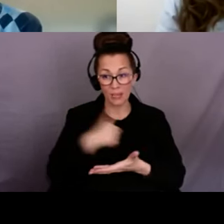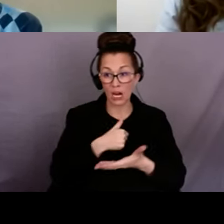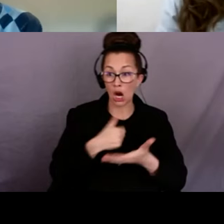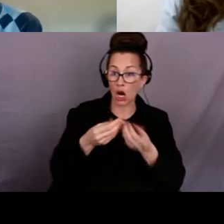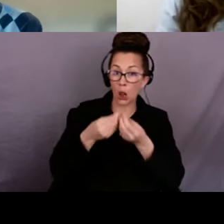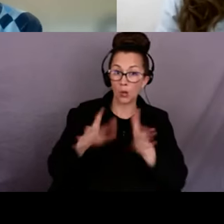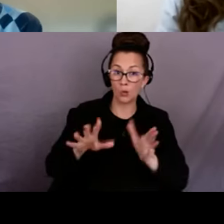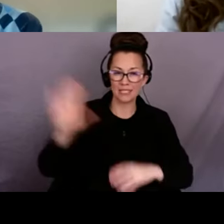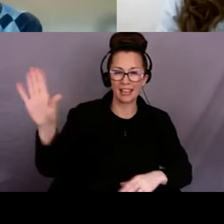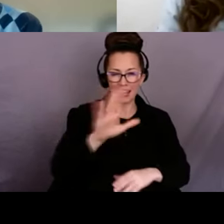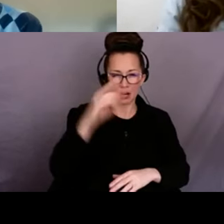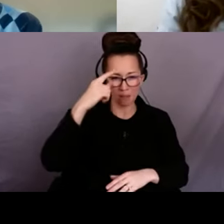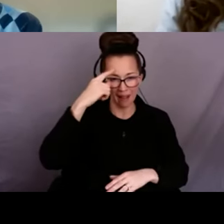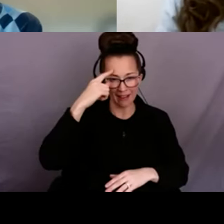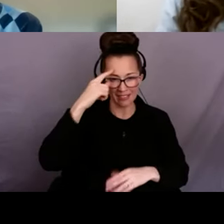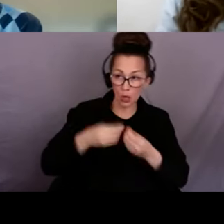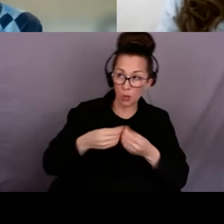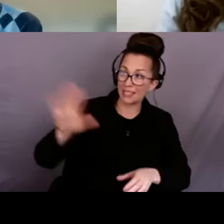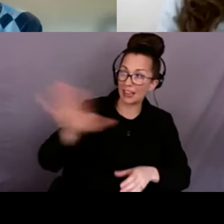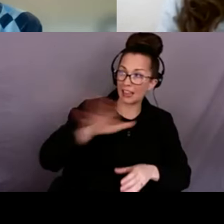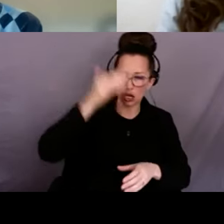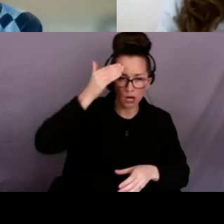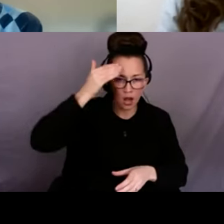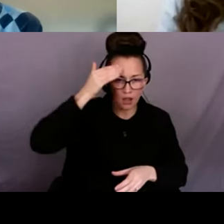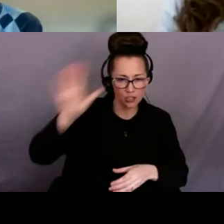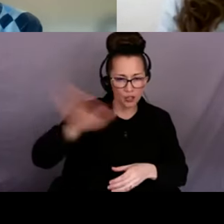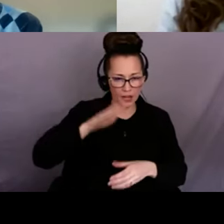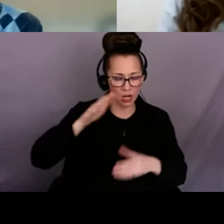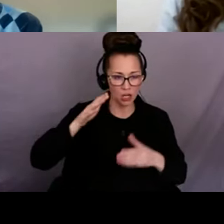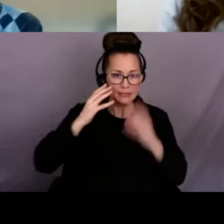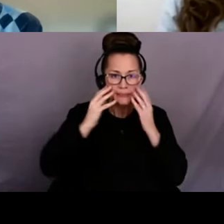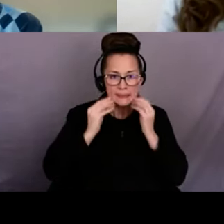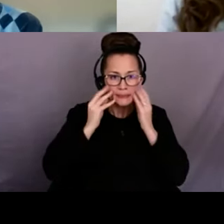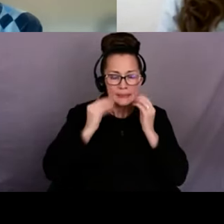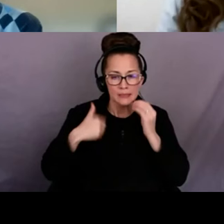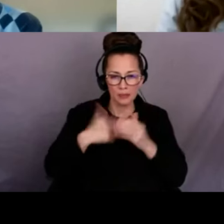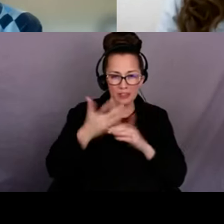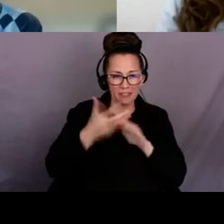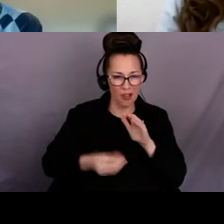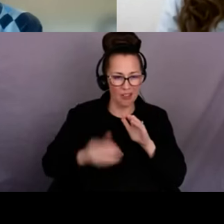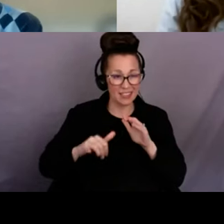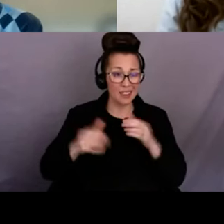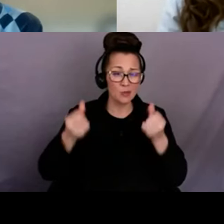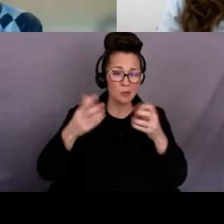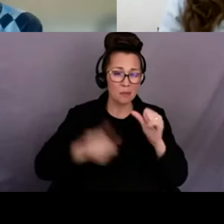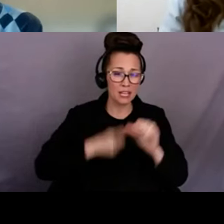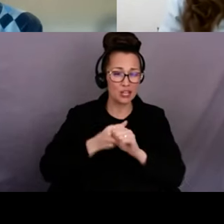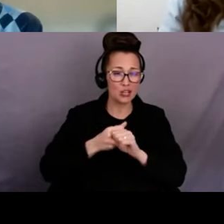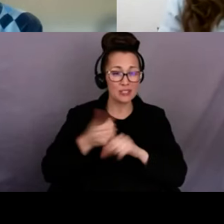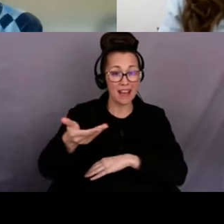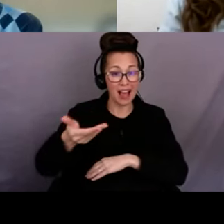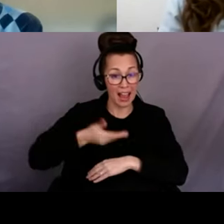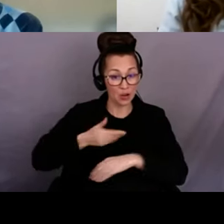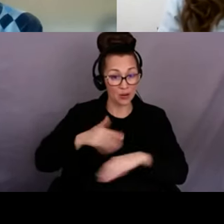isn't a way to sort of pass that knowledge on. And with years of hiring freezes that predated the last